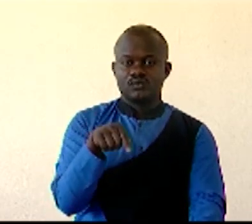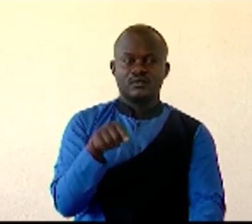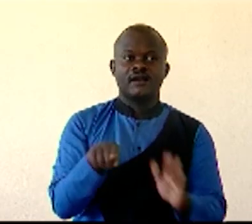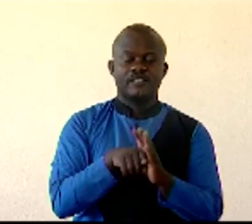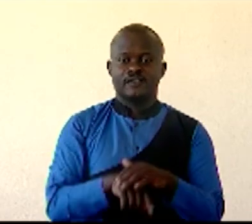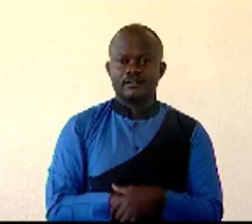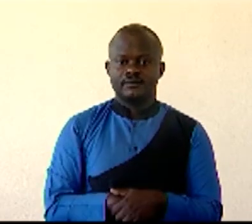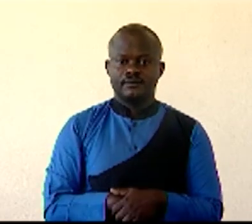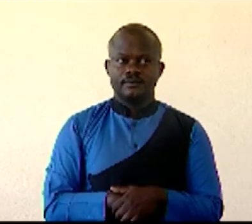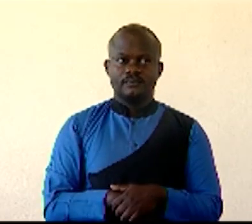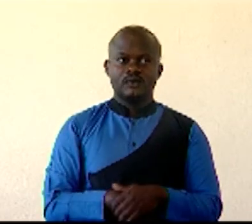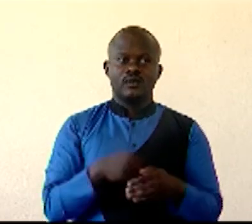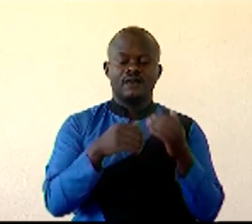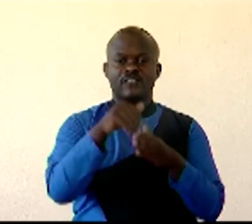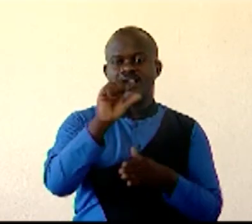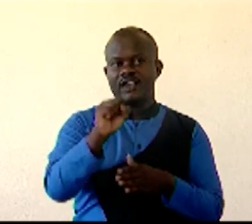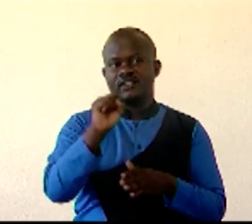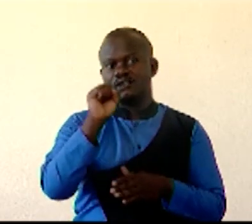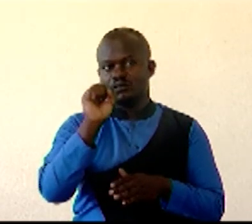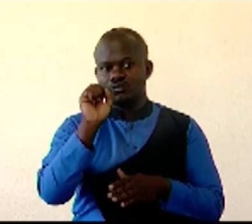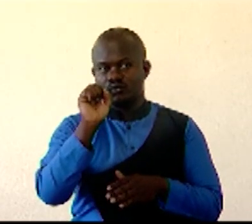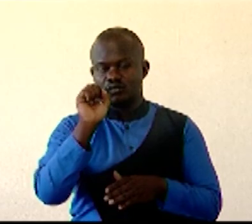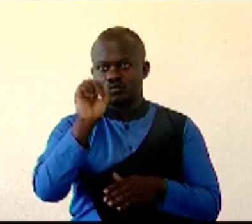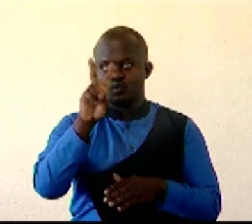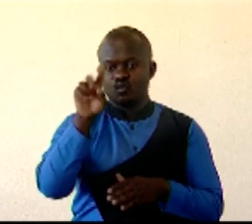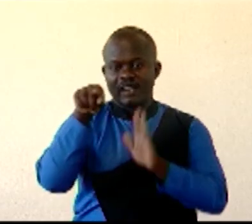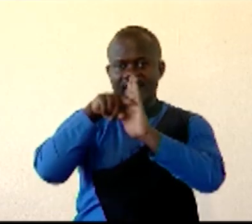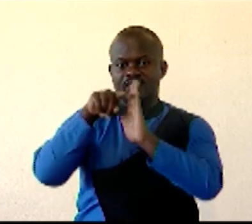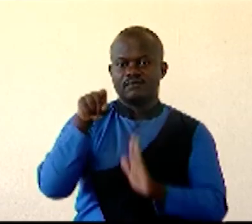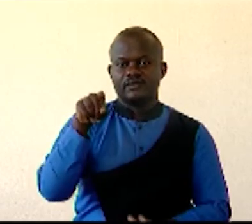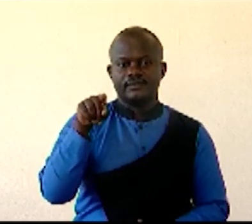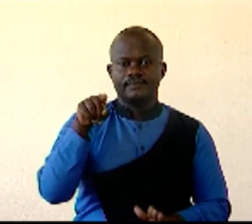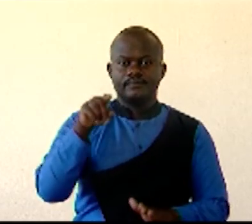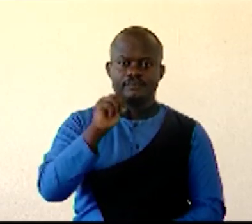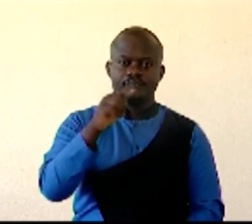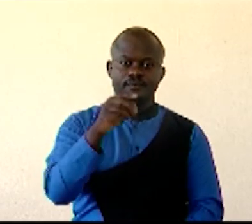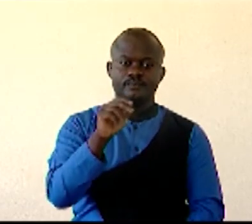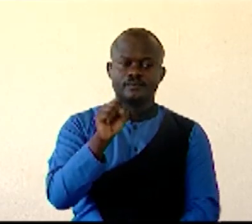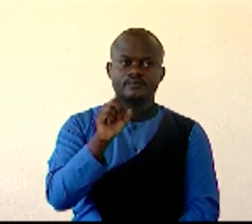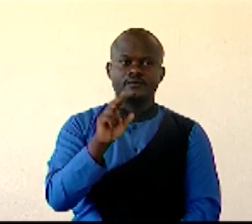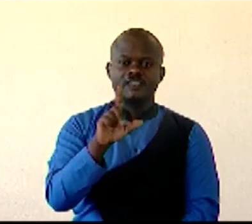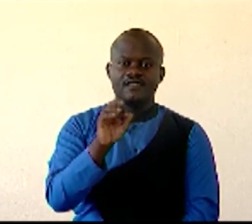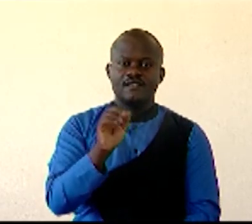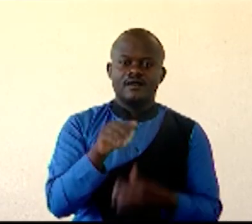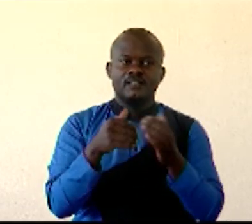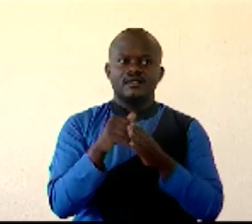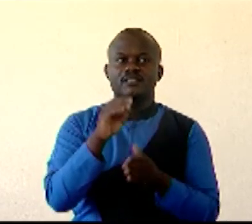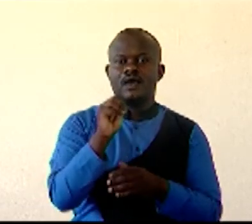ions. S2 negative, S2 negative. So magnesium sulfide is